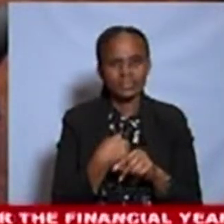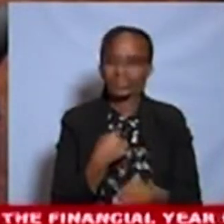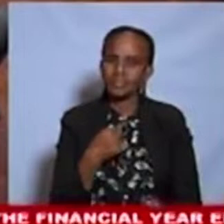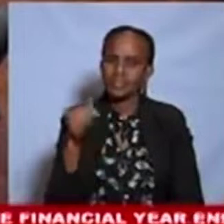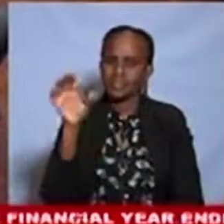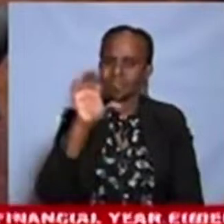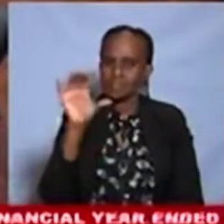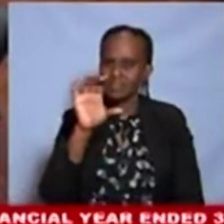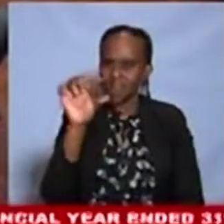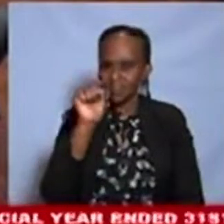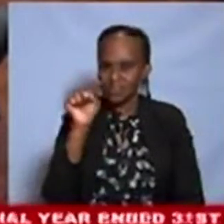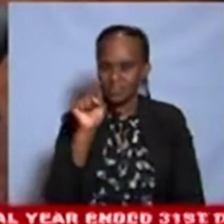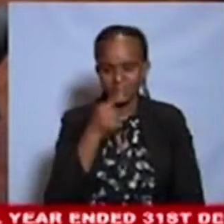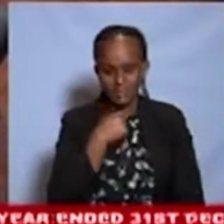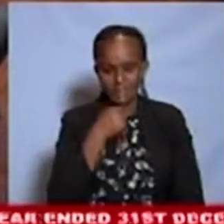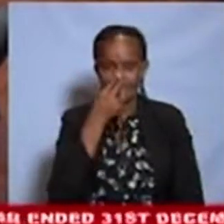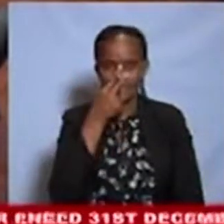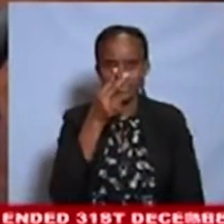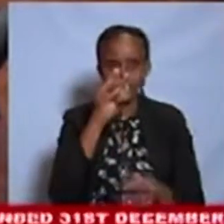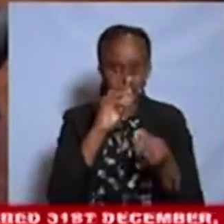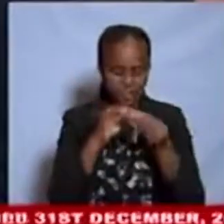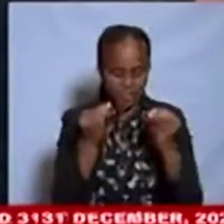CS, I'm looking at the figures here.